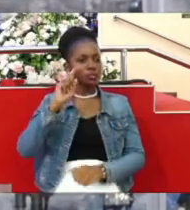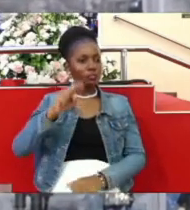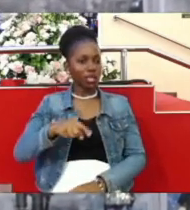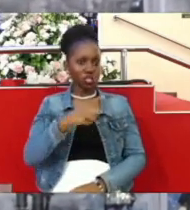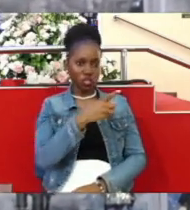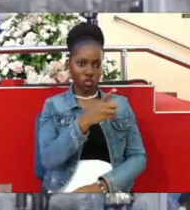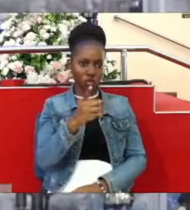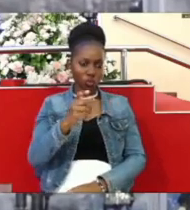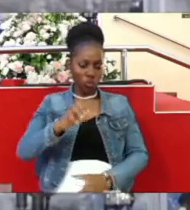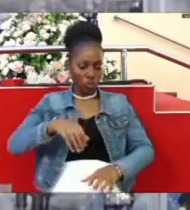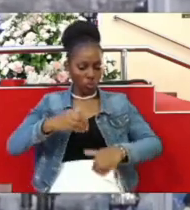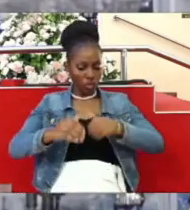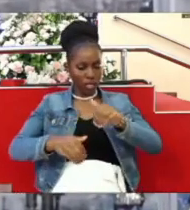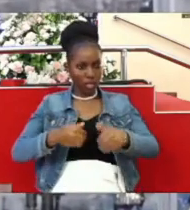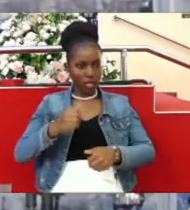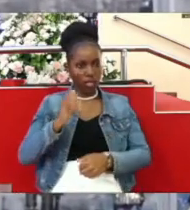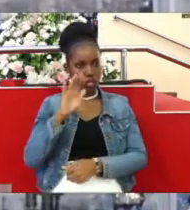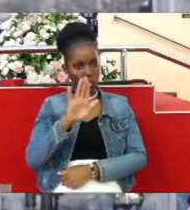And